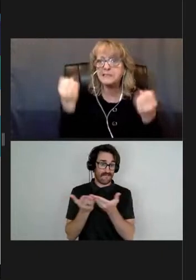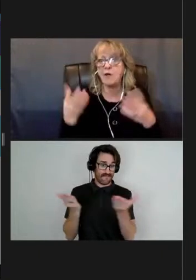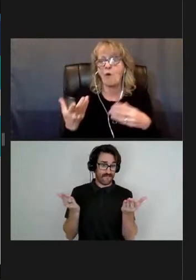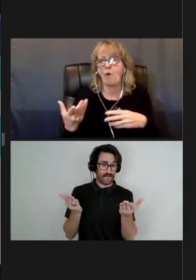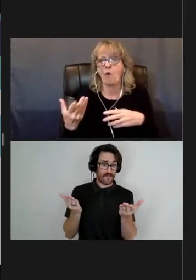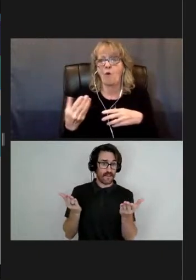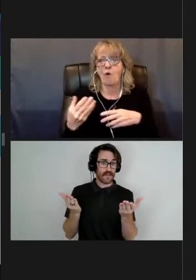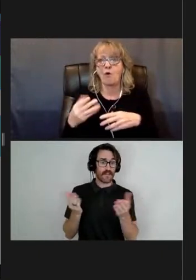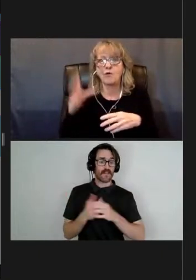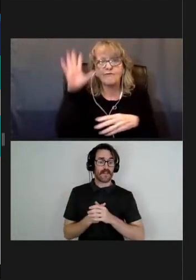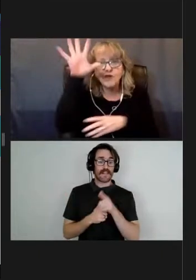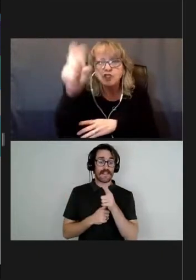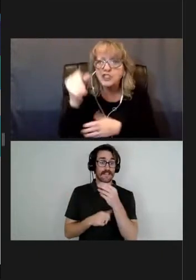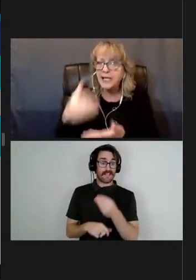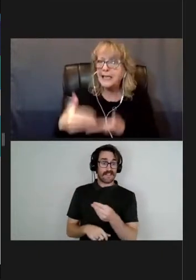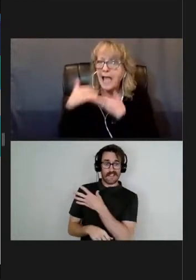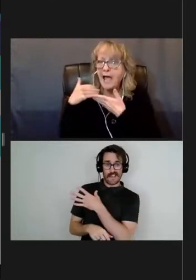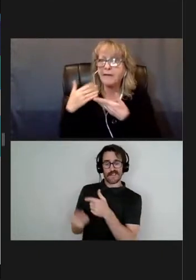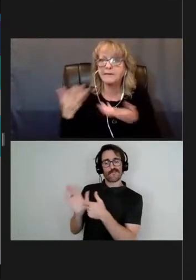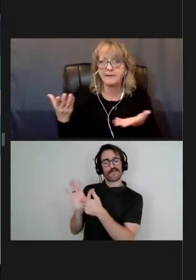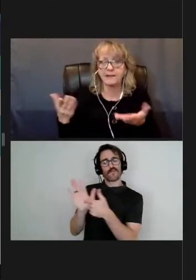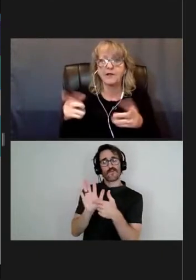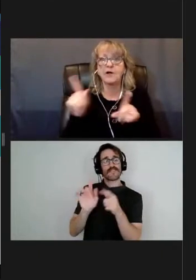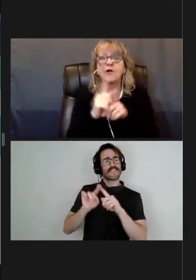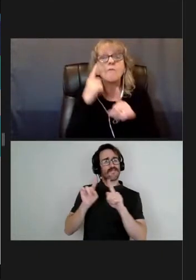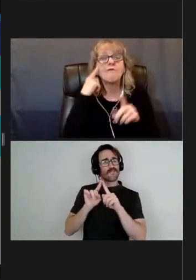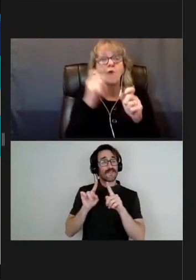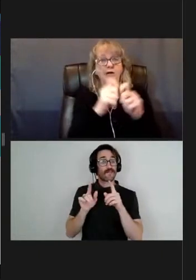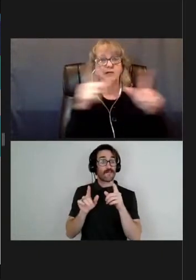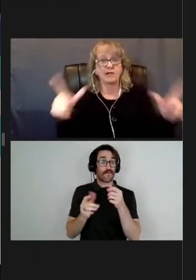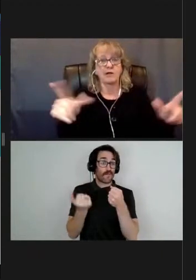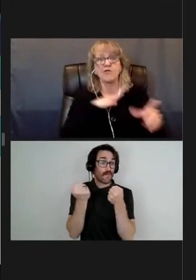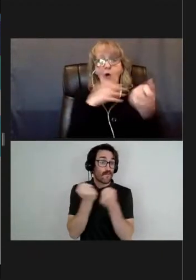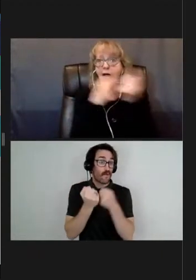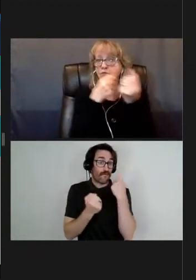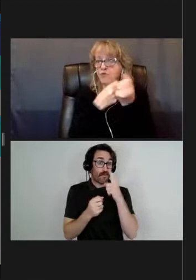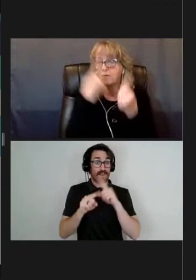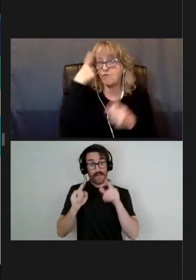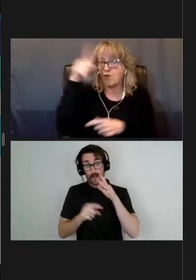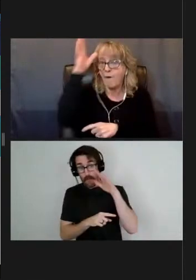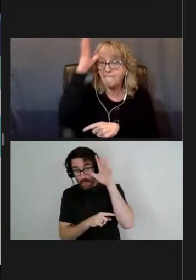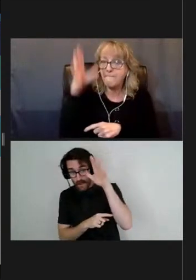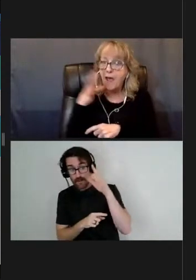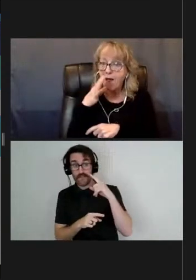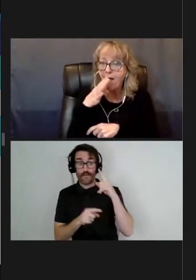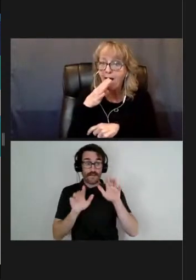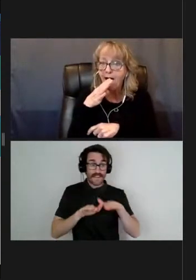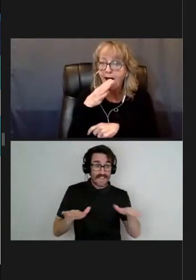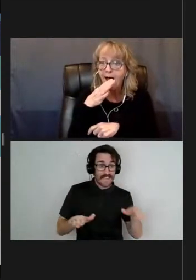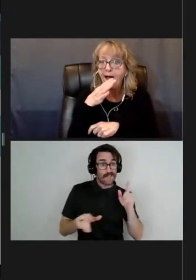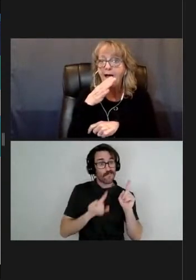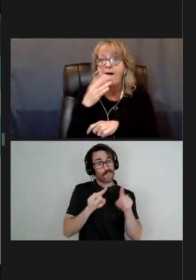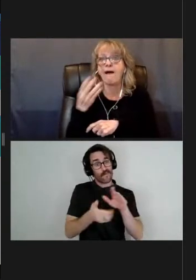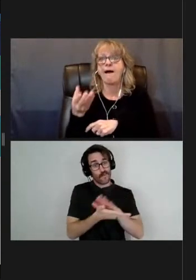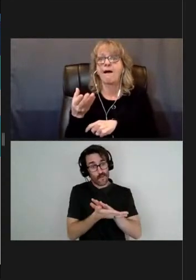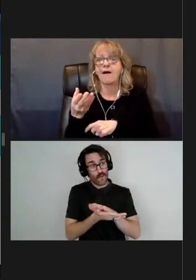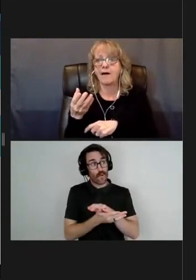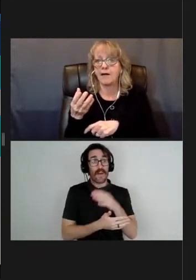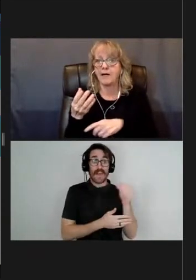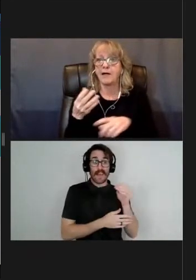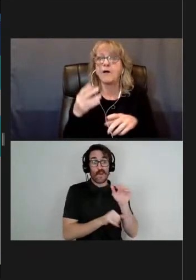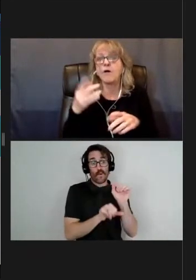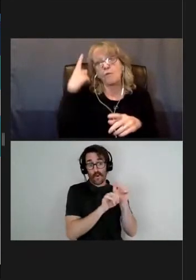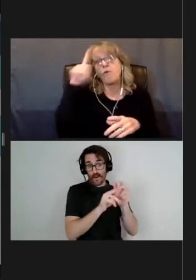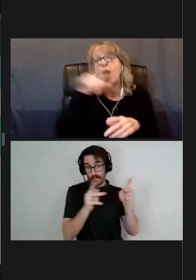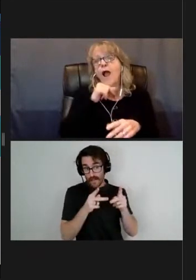the slide shows, supports for parents of school-aged children, as well as supports to workplaces and small